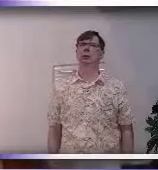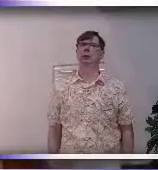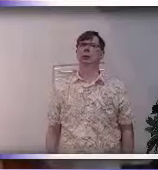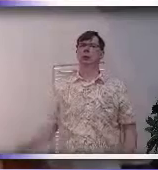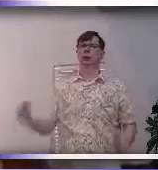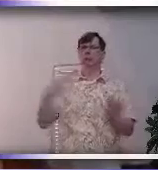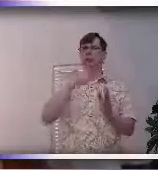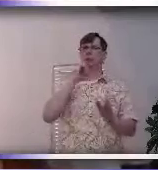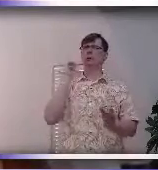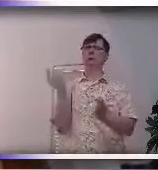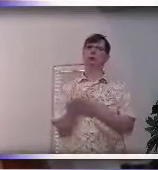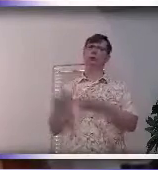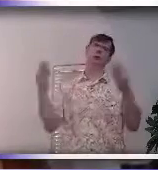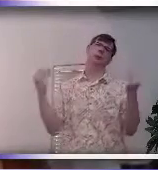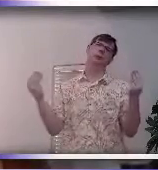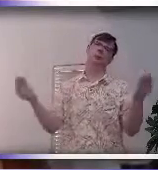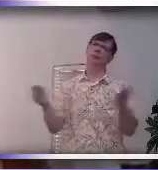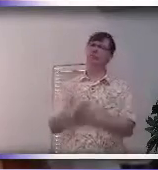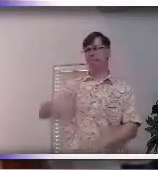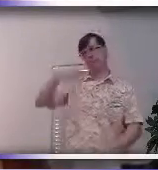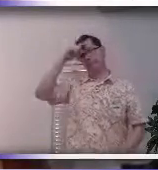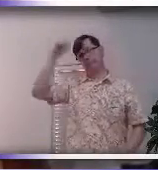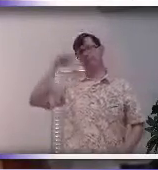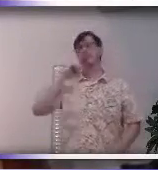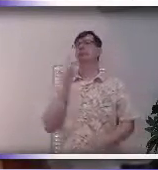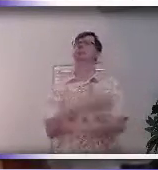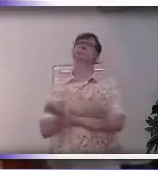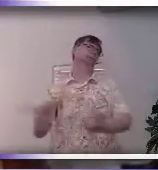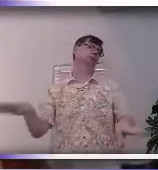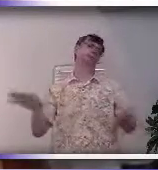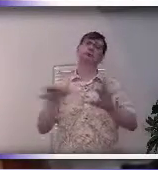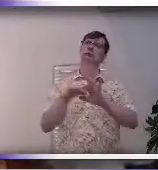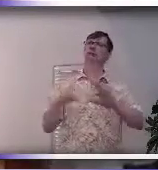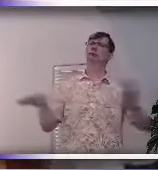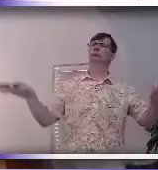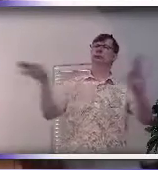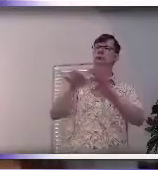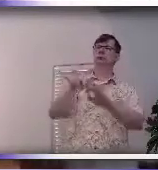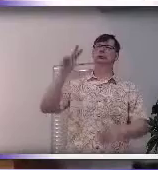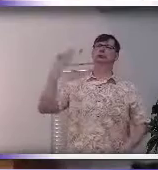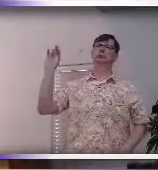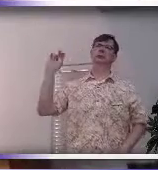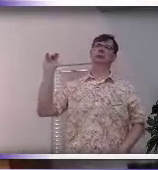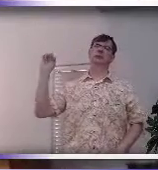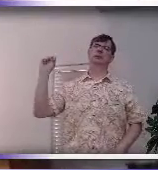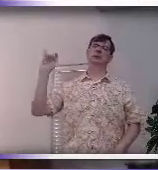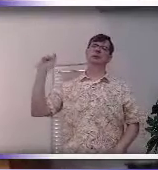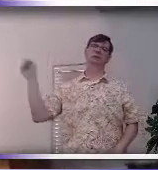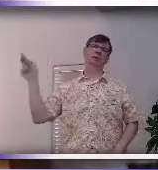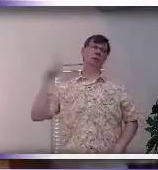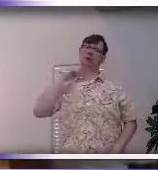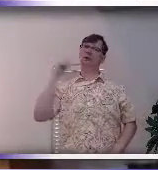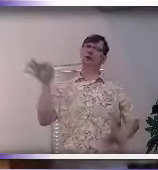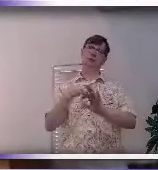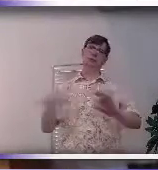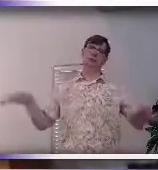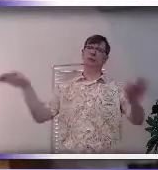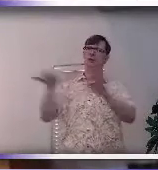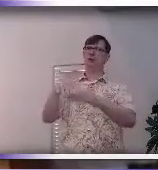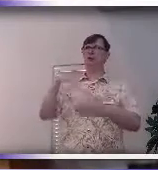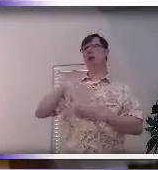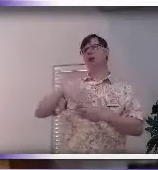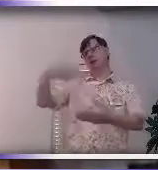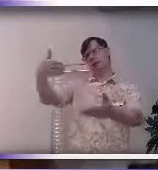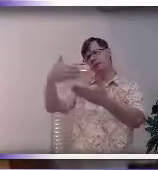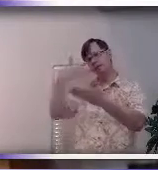There are so many of them. Some of them have titles and some of them you will never meet. The greatest bodhisattva I ever met worked in a file room